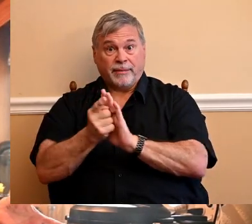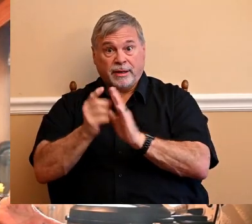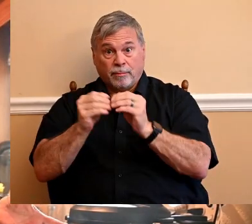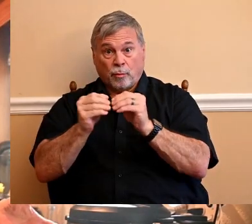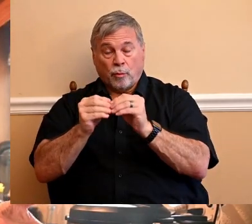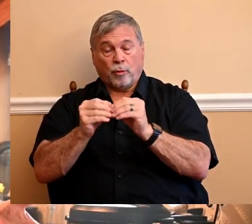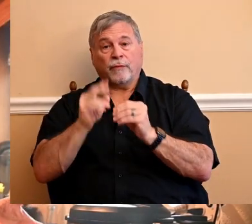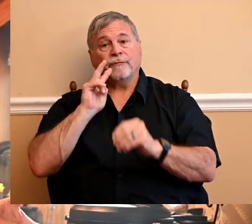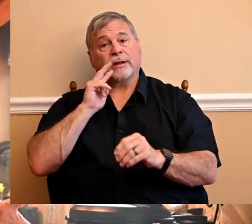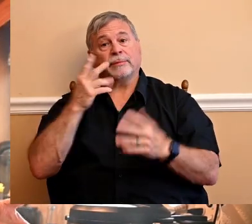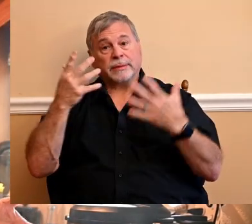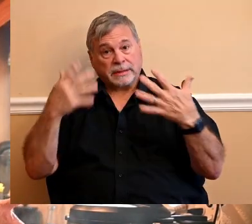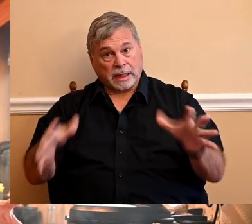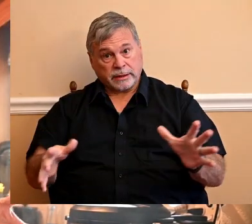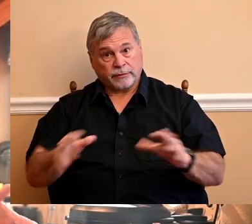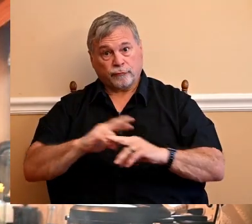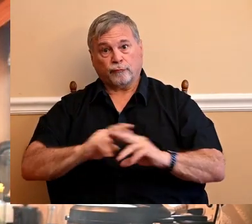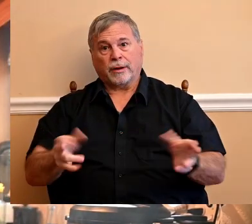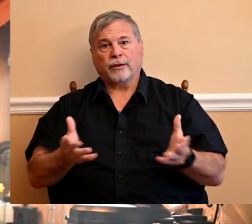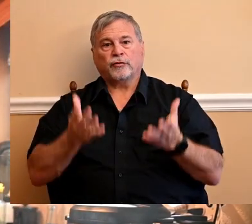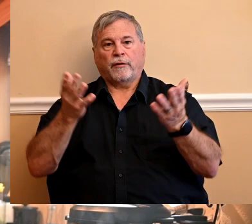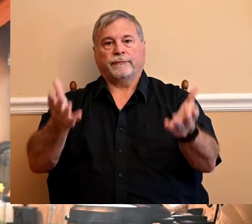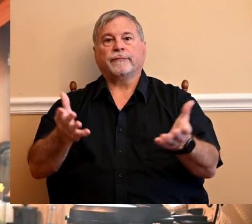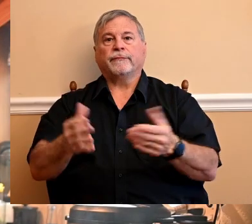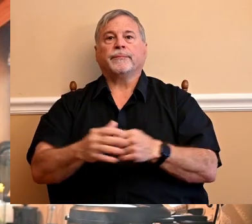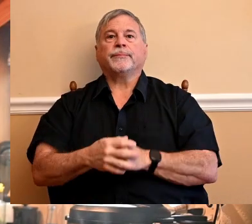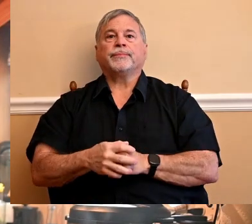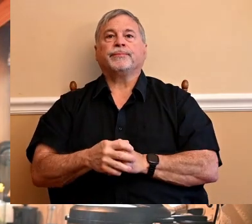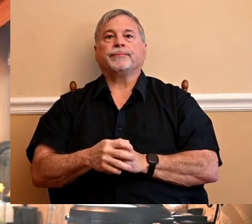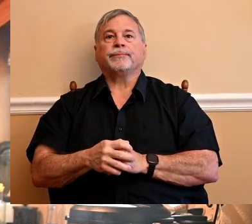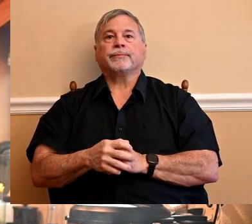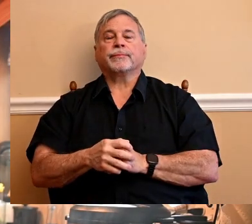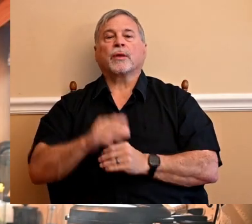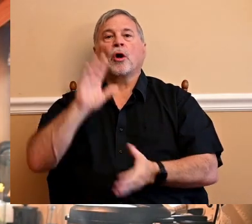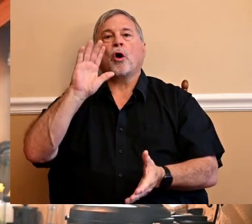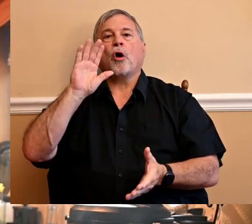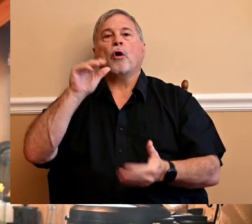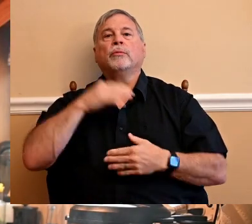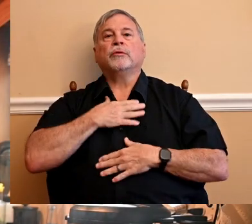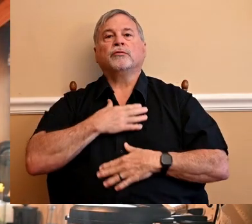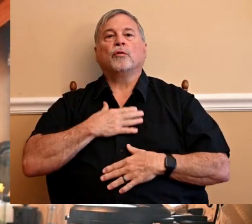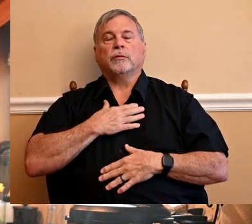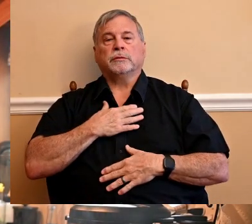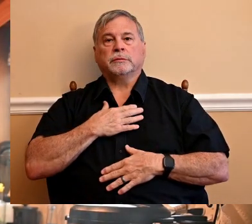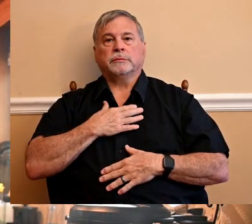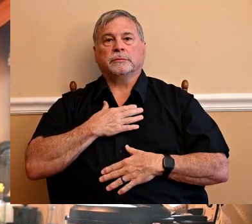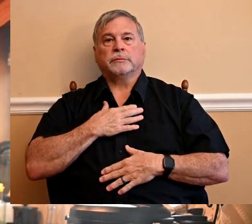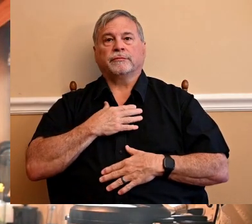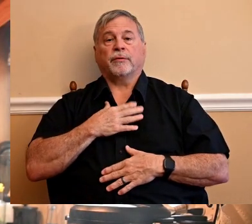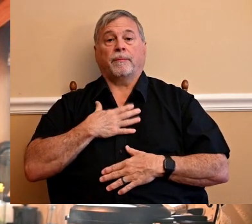Your vegetables are done. You're ready to serve. Well, I hope you enjoyed this. So from my